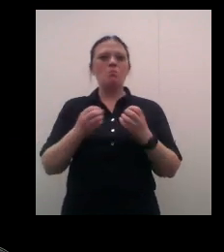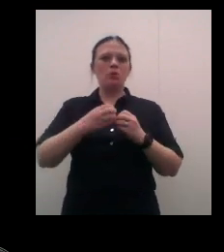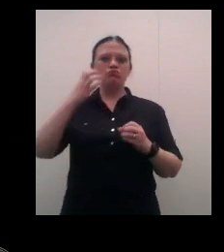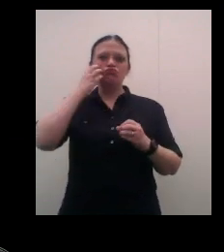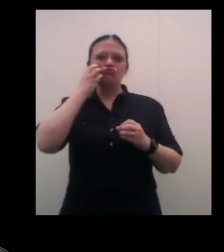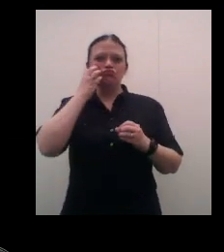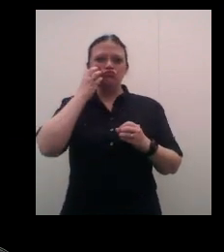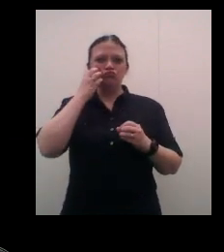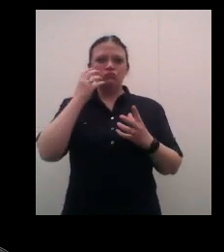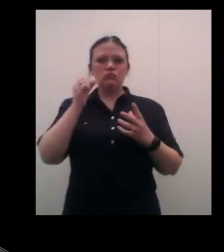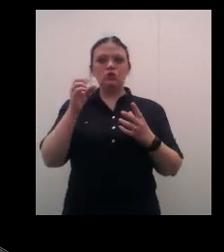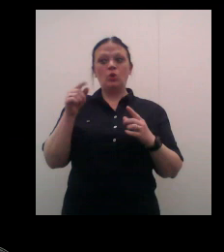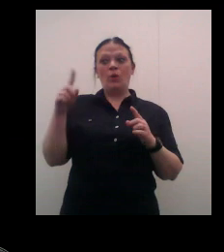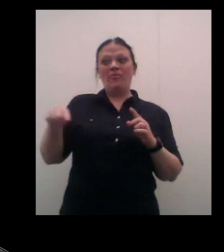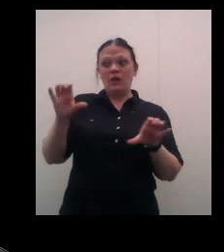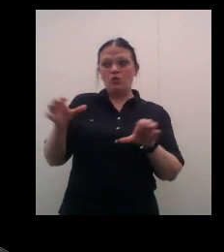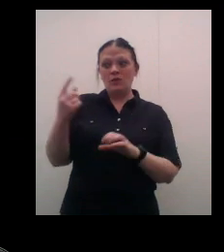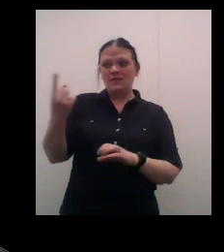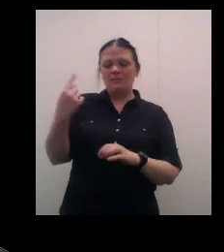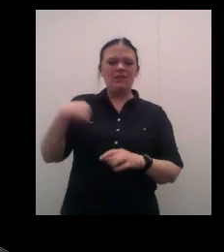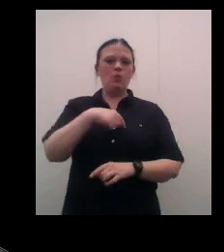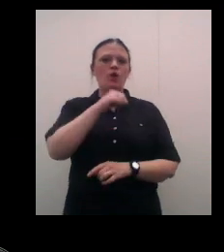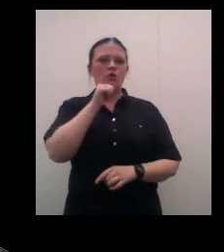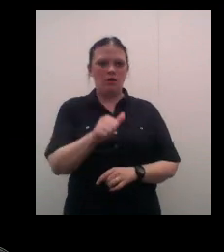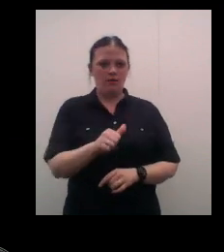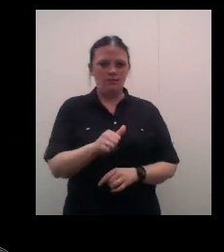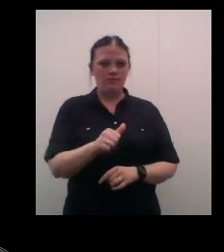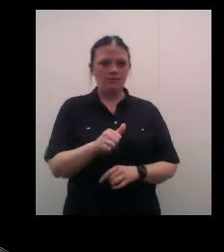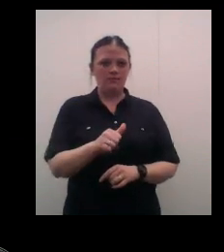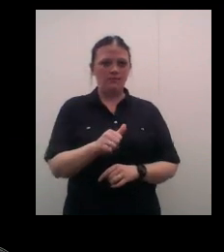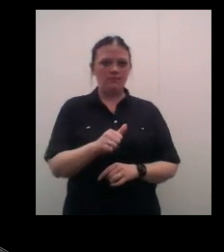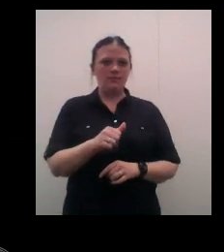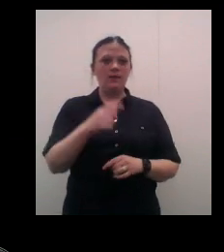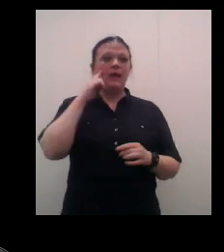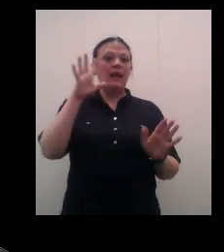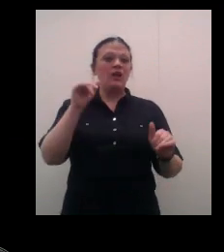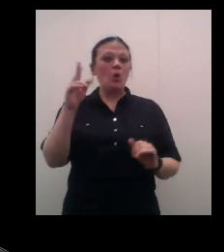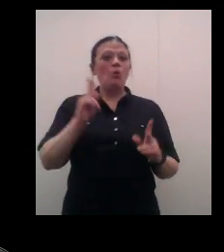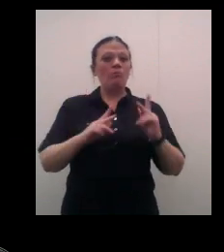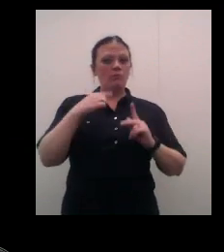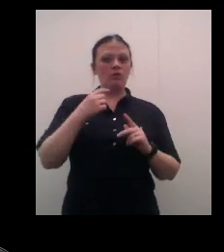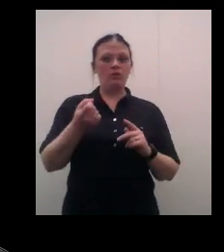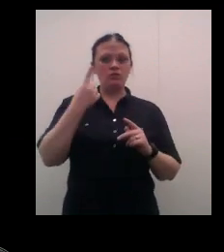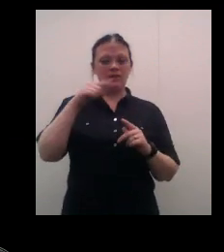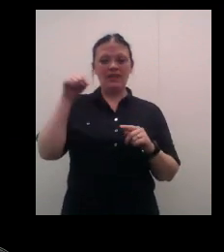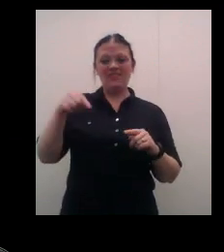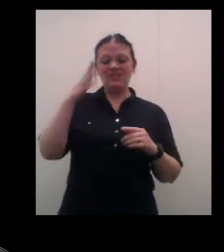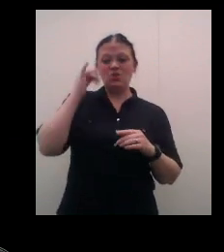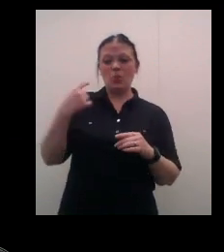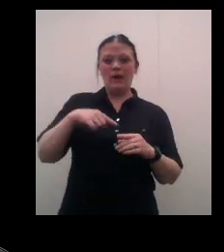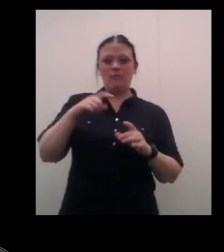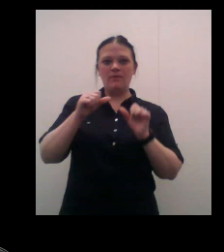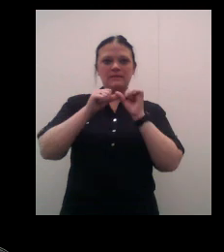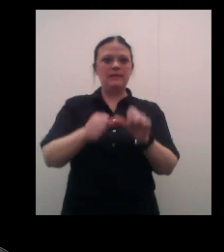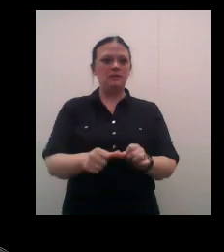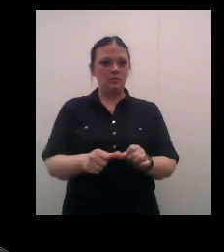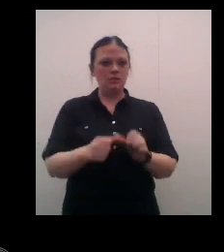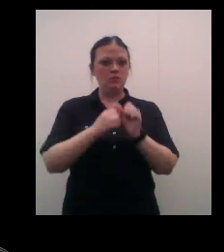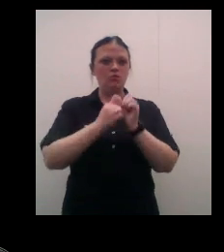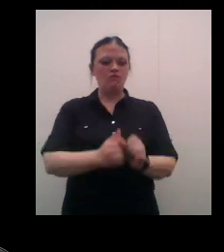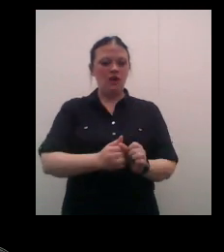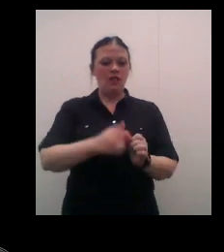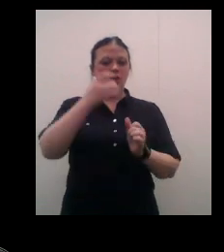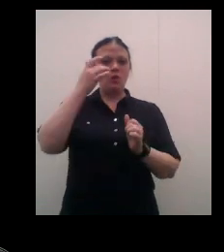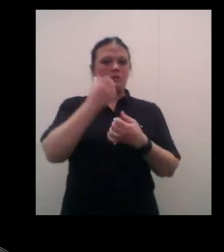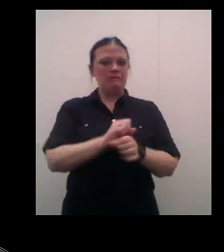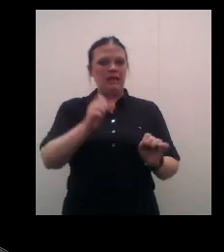they're doing something that we're not doing. And I just hope that people understand this is why we've got to continue to follow safe,